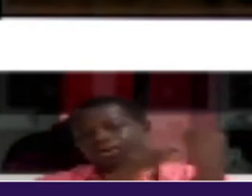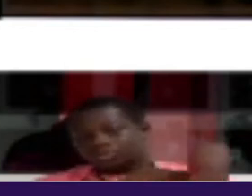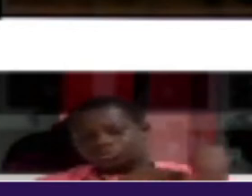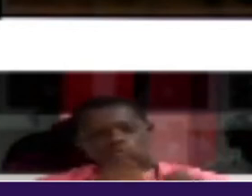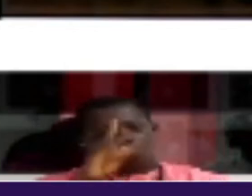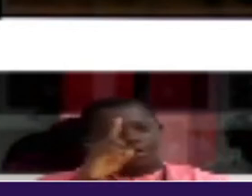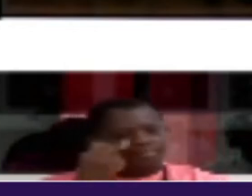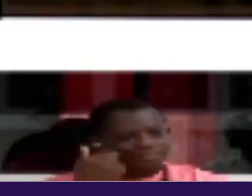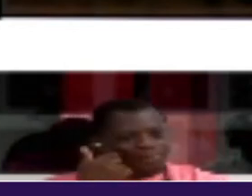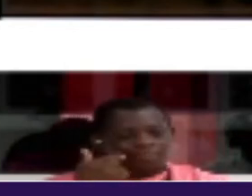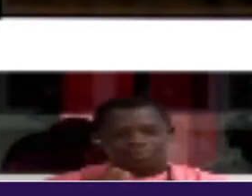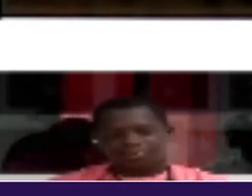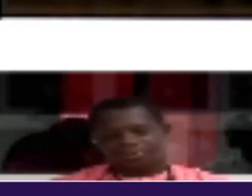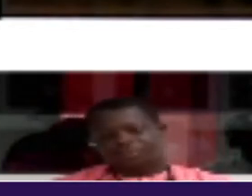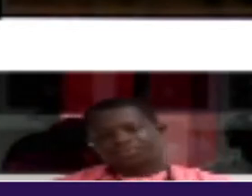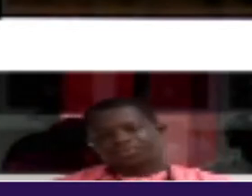One day,